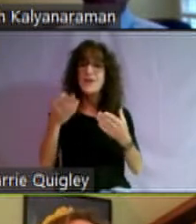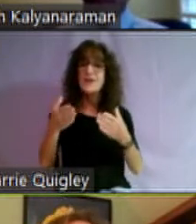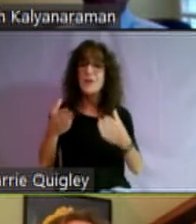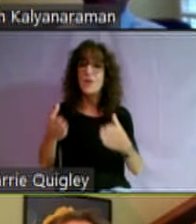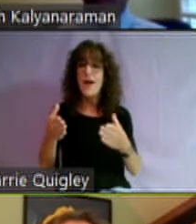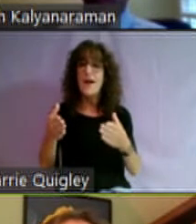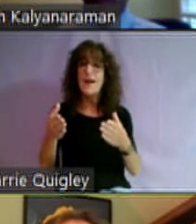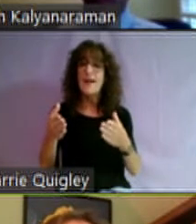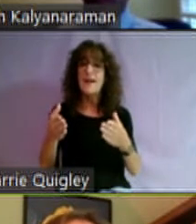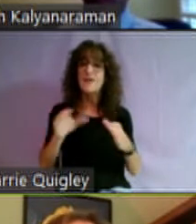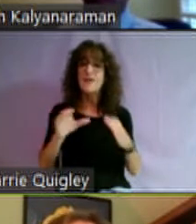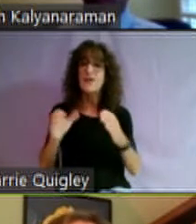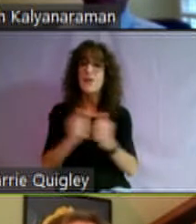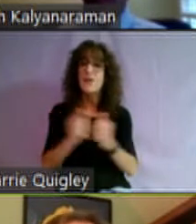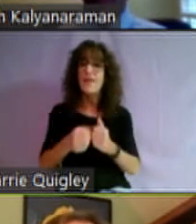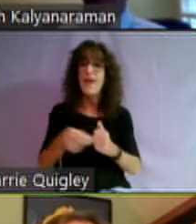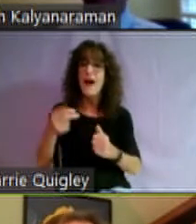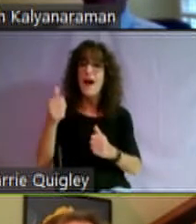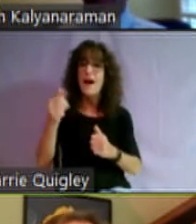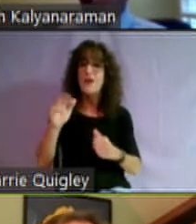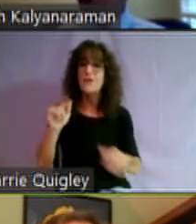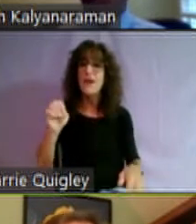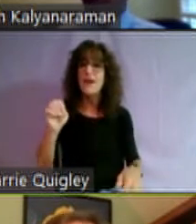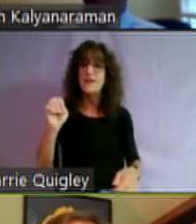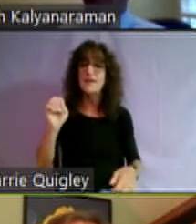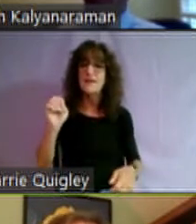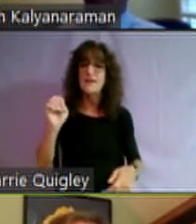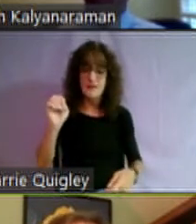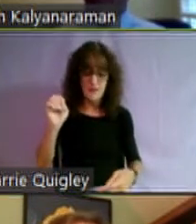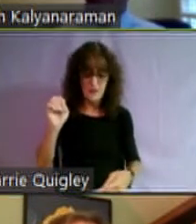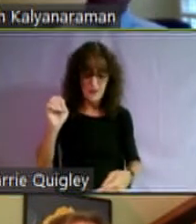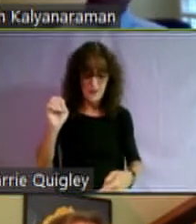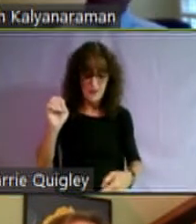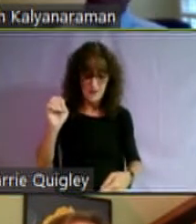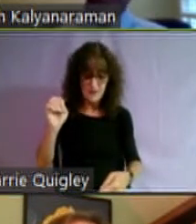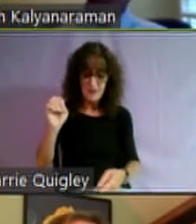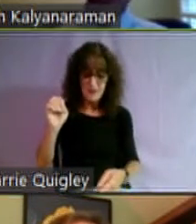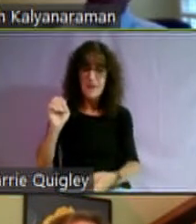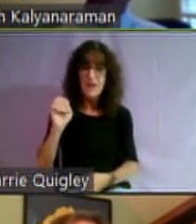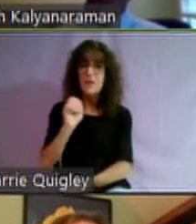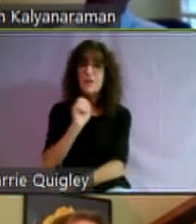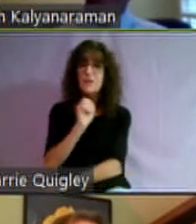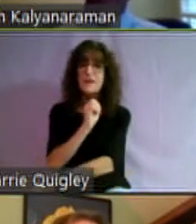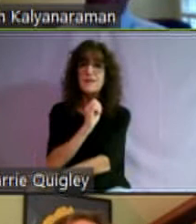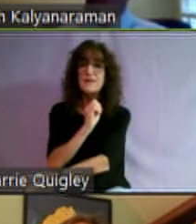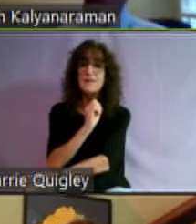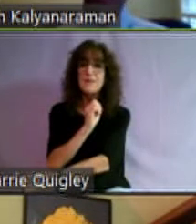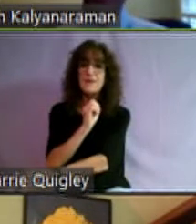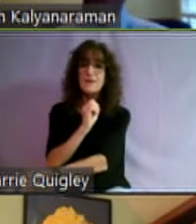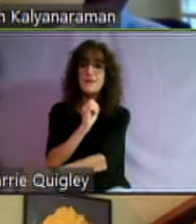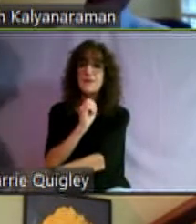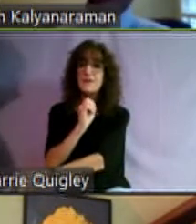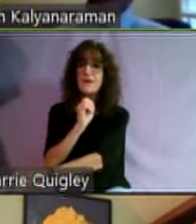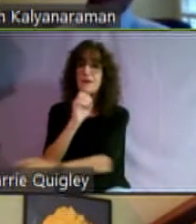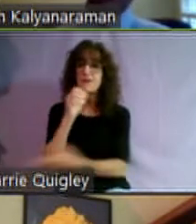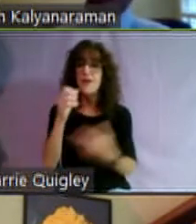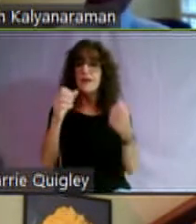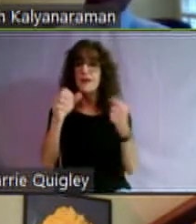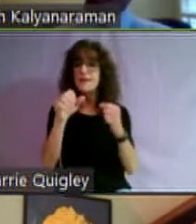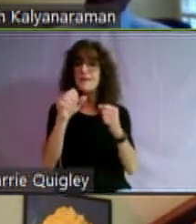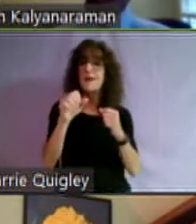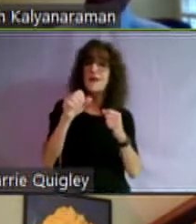do that, maybe with a little bit of a higher rate than what the governor's saying there. hmm Yeah, and that's Okay. what we're looking at is